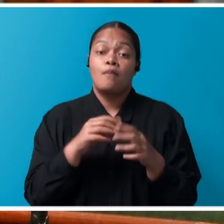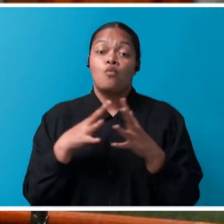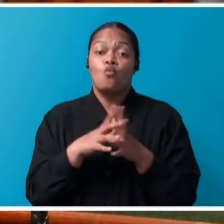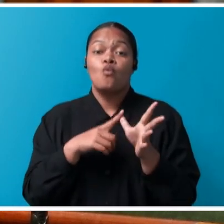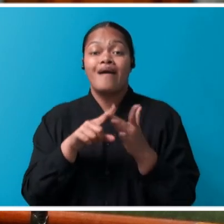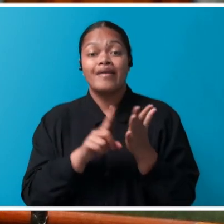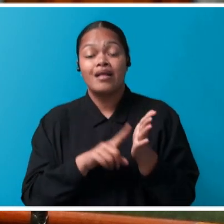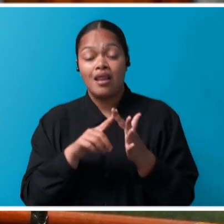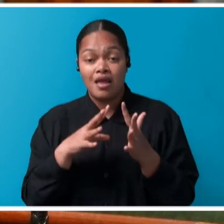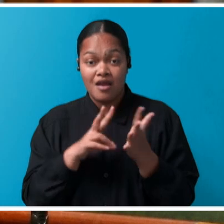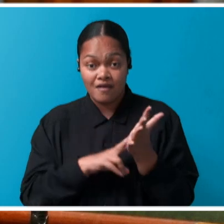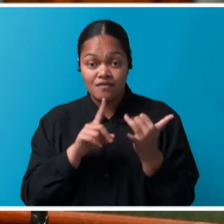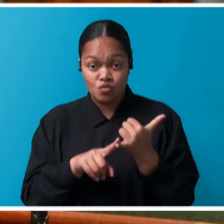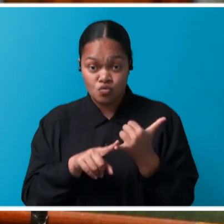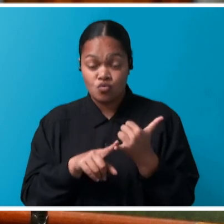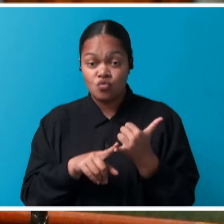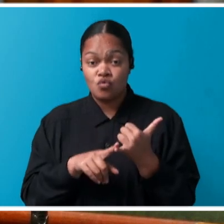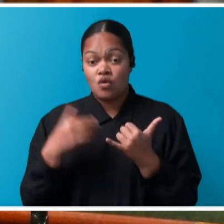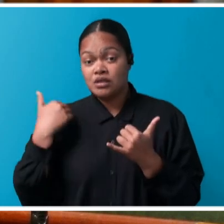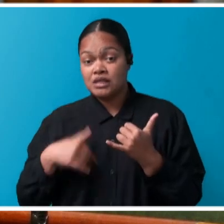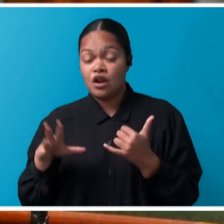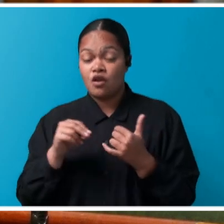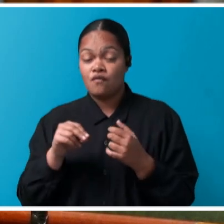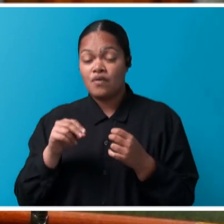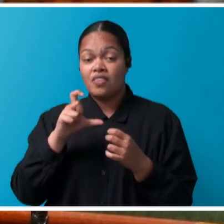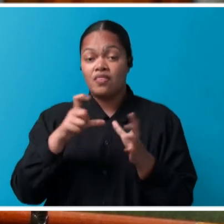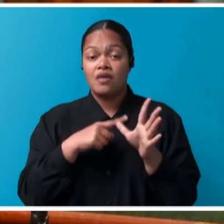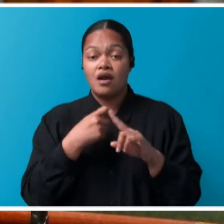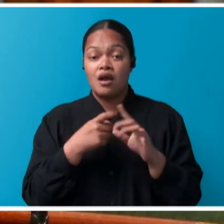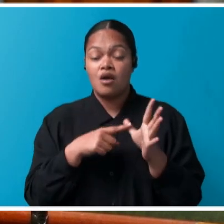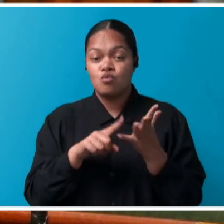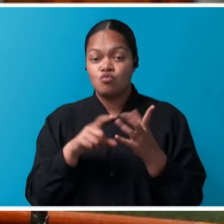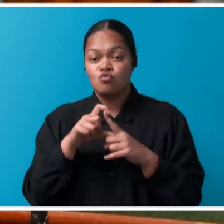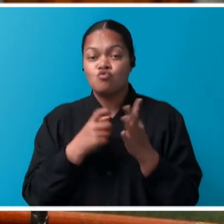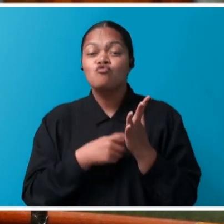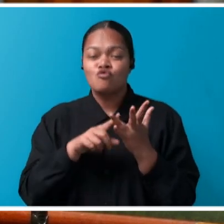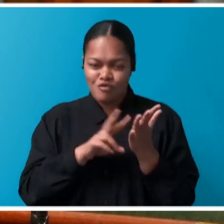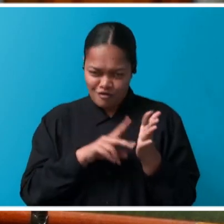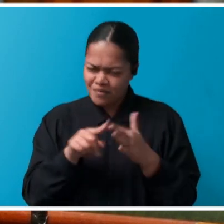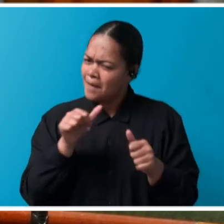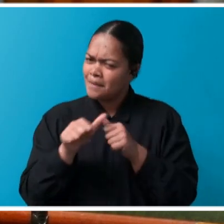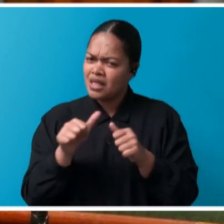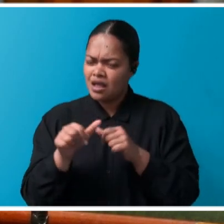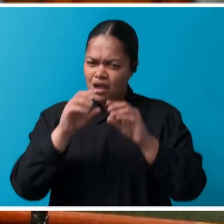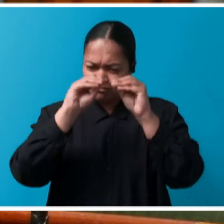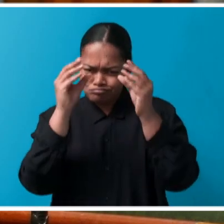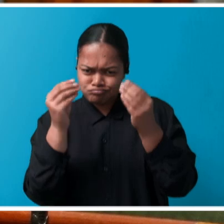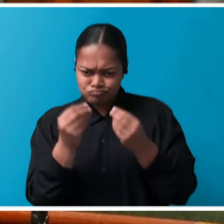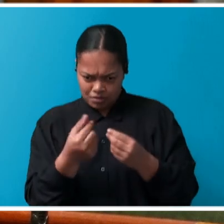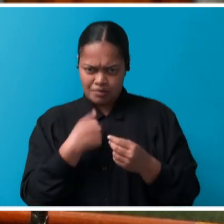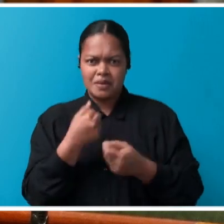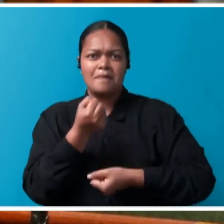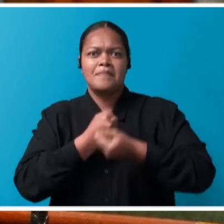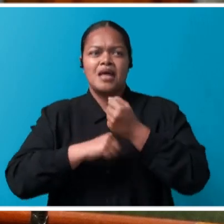in the son of the Kaunrobe for unwavering support in shaping a better politician, I have come